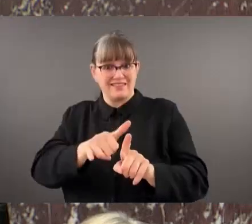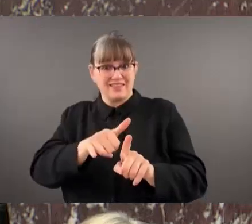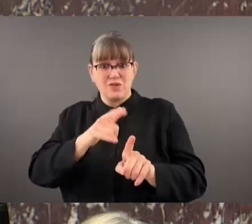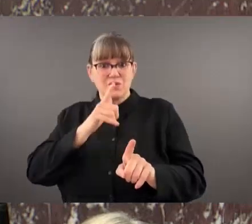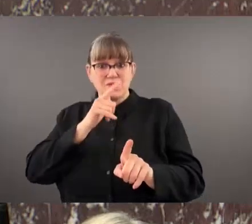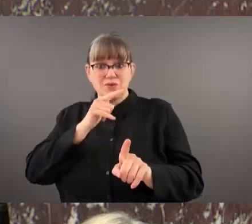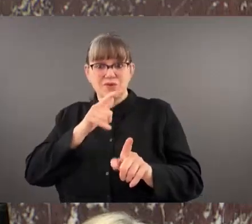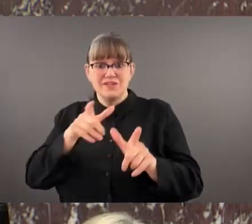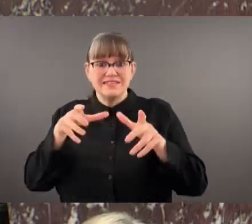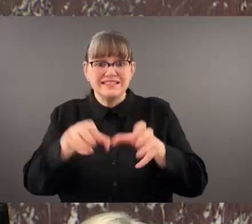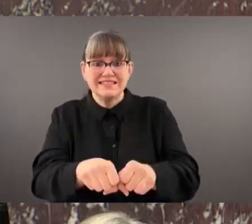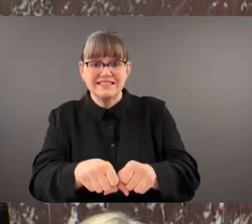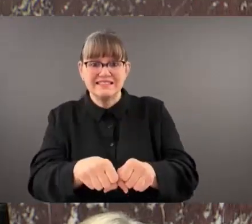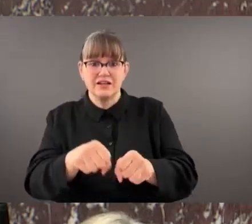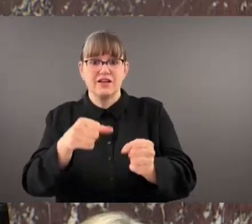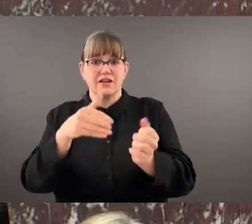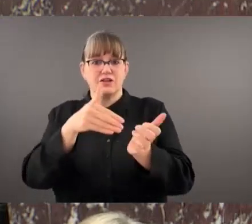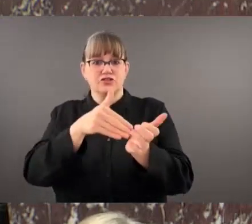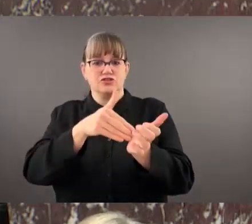Restrained by the physician.